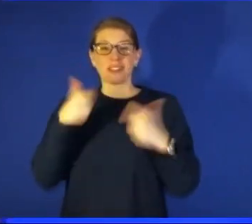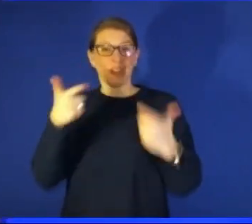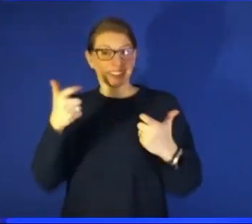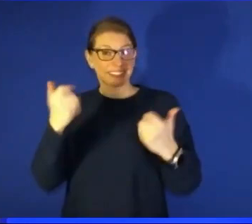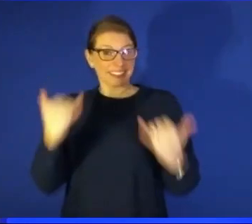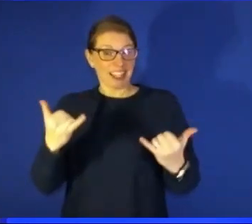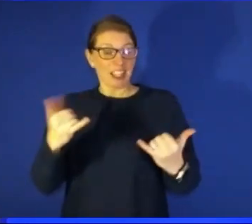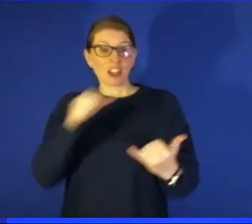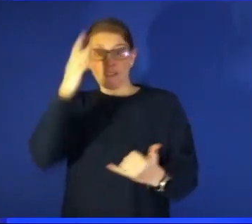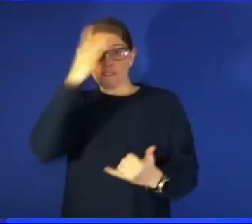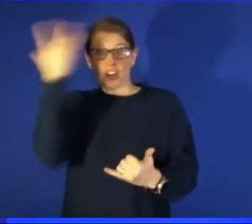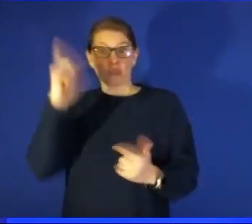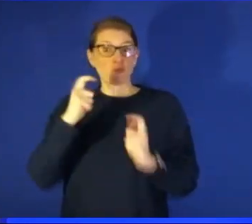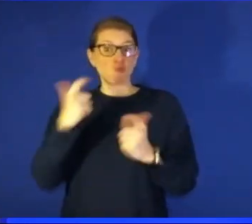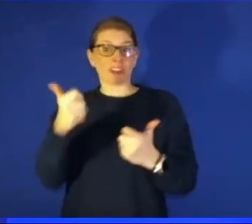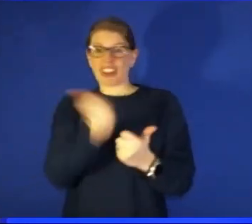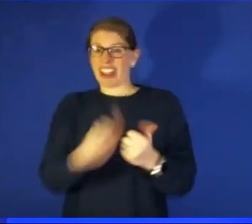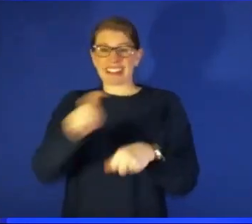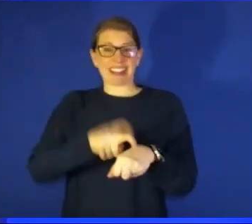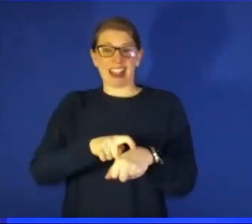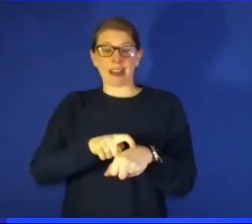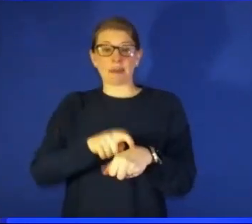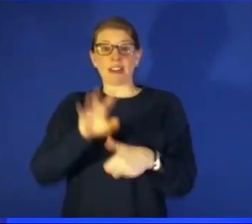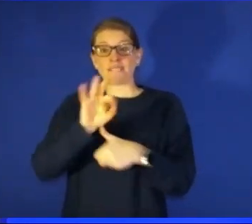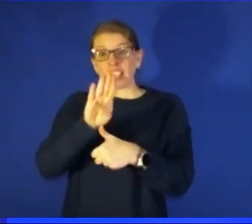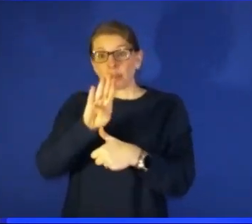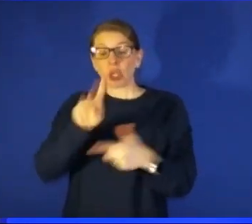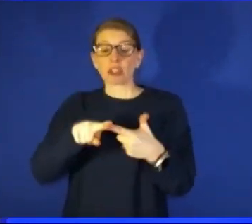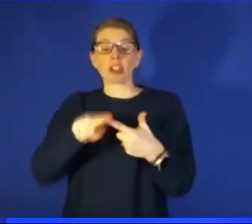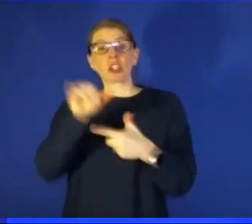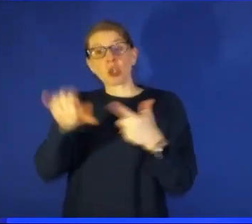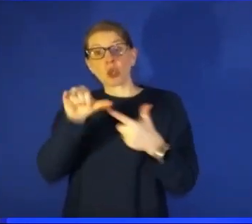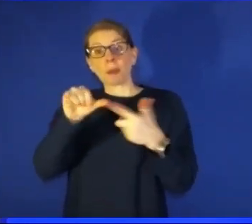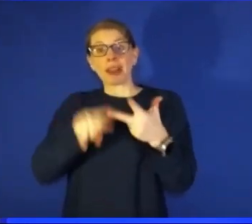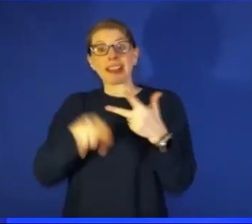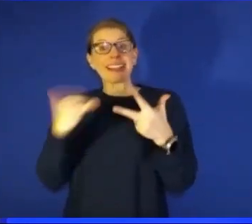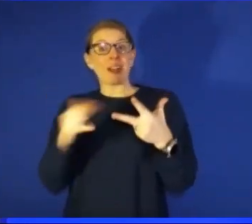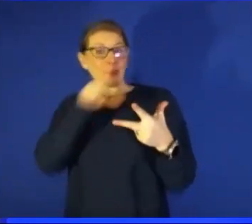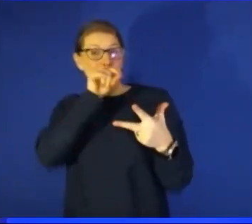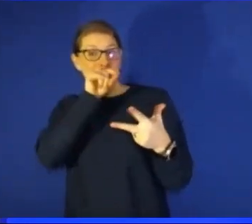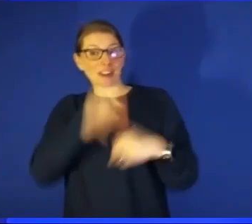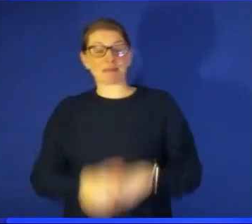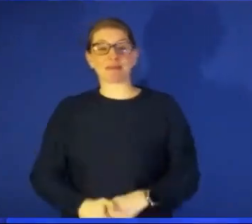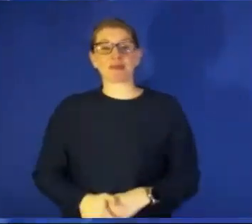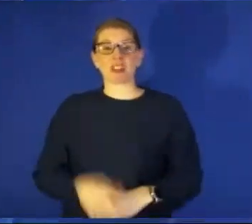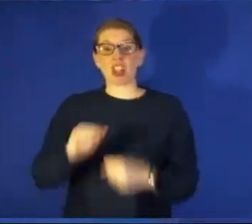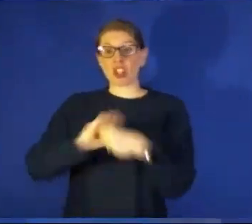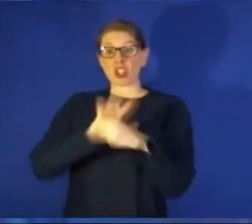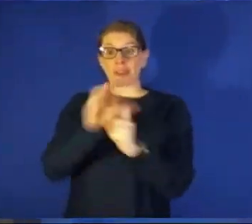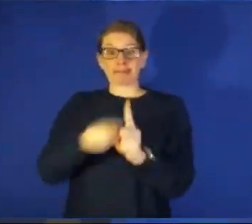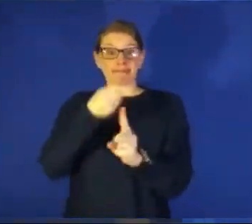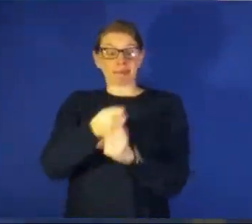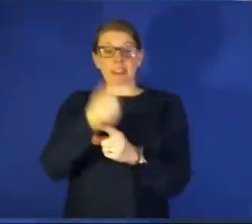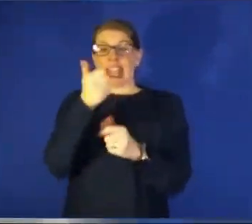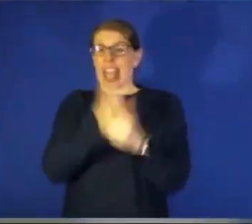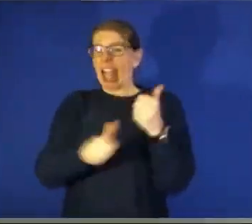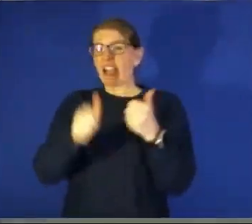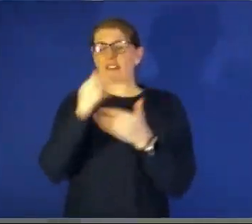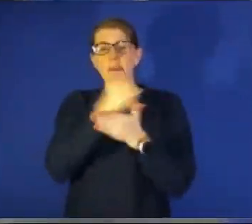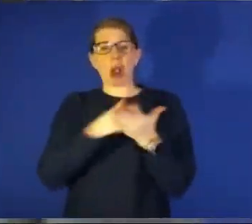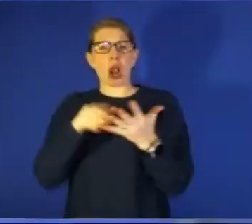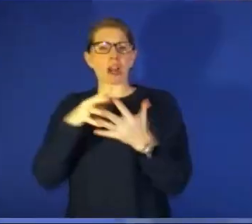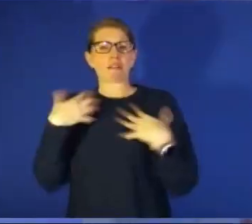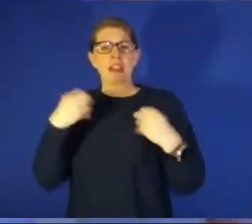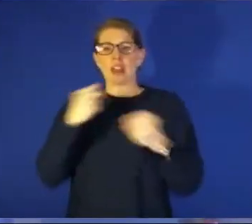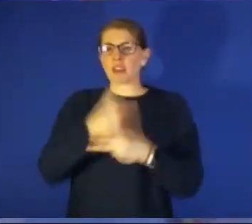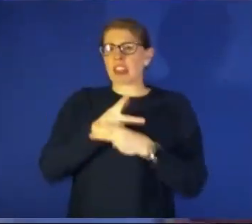forget, you can catch our shows anytime by logging onto Facebook, YouTube, and now on Twitter. COVID has impacted every part of the healthcare